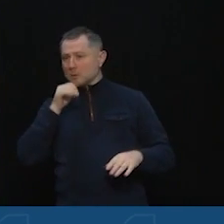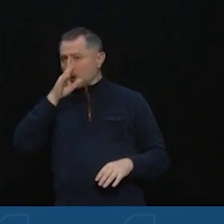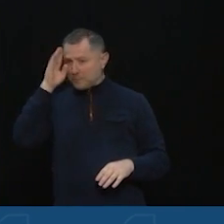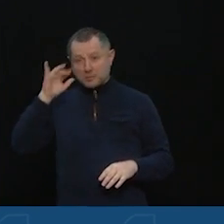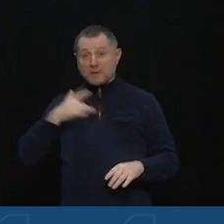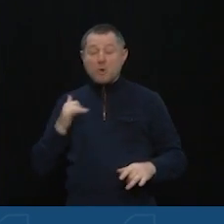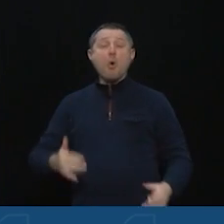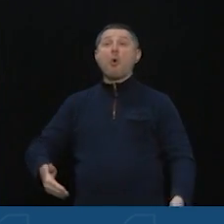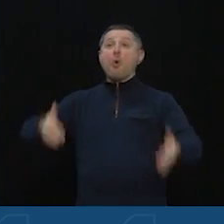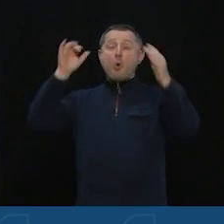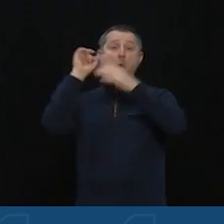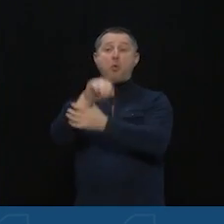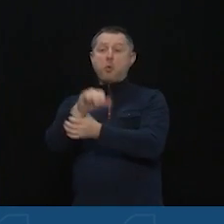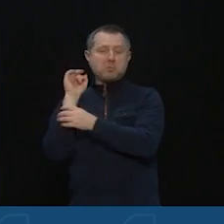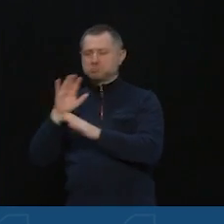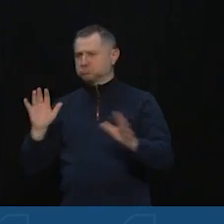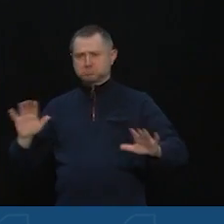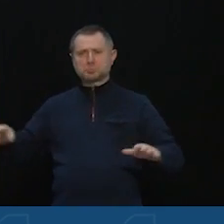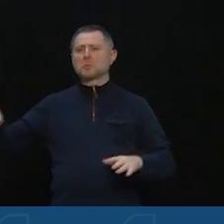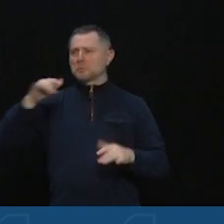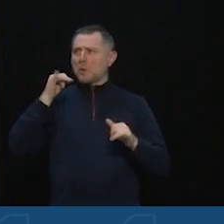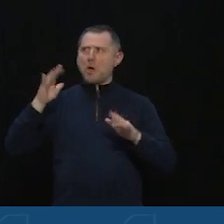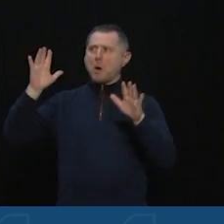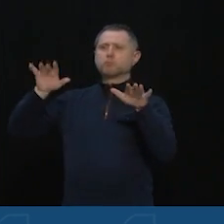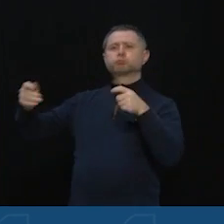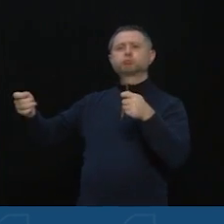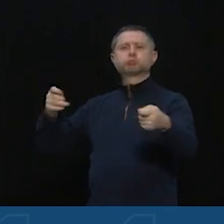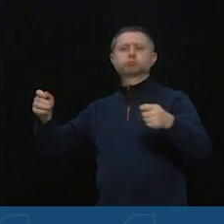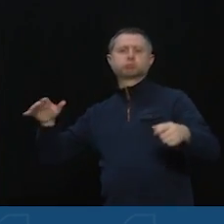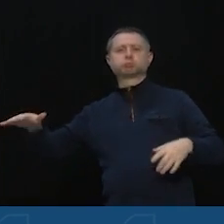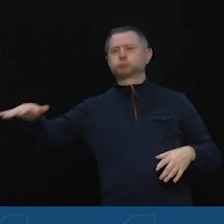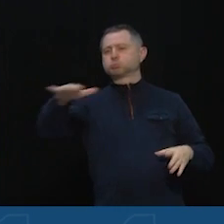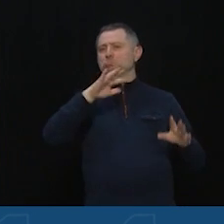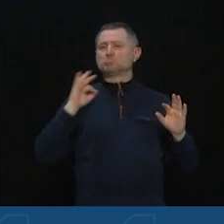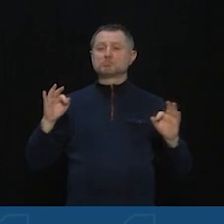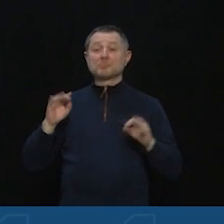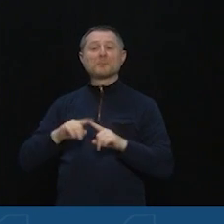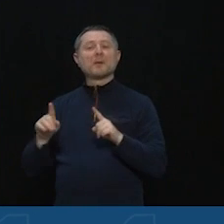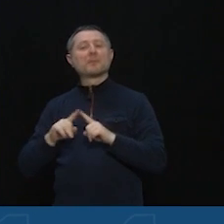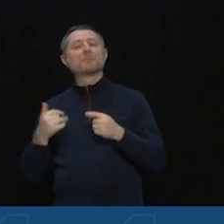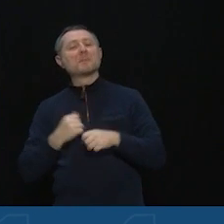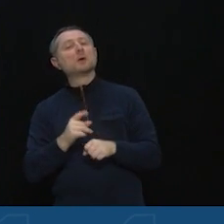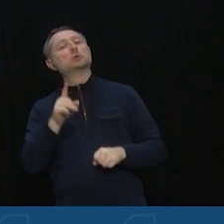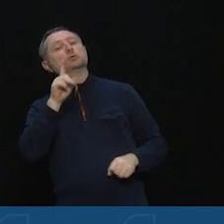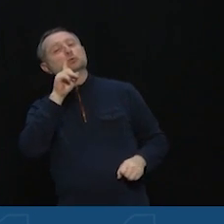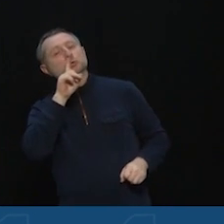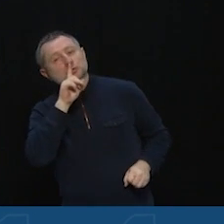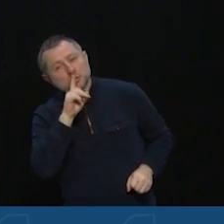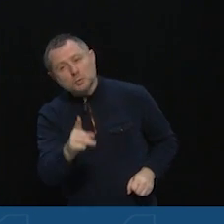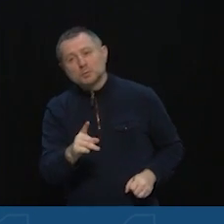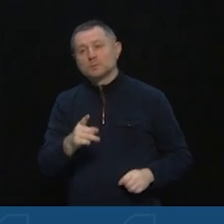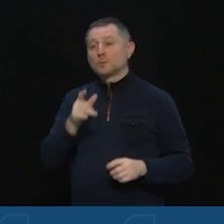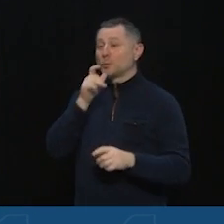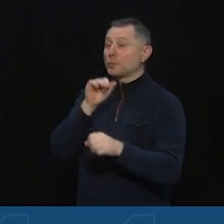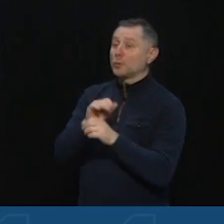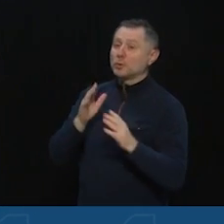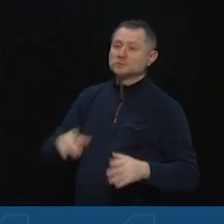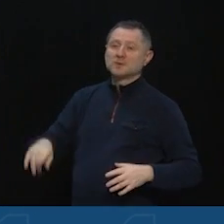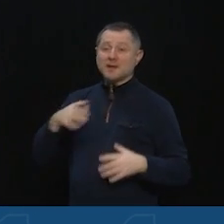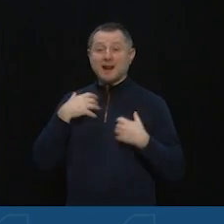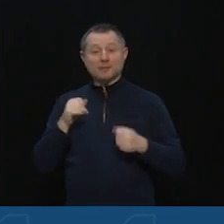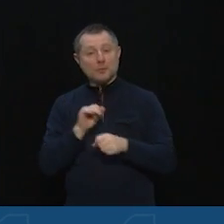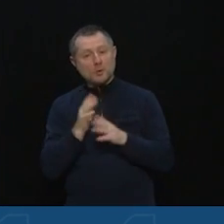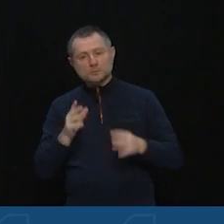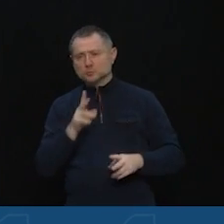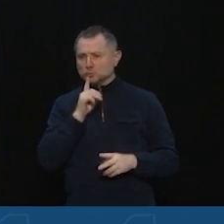a present concern, but we still are concerned about replenishing our health care workforce. There